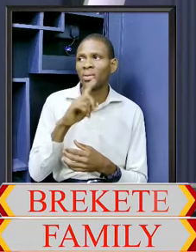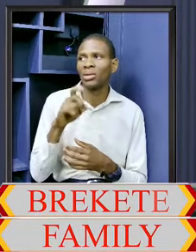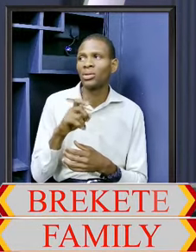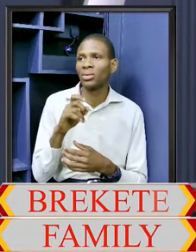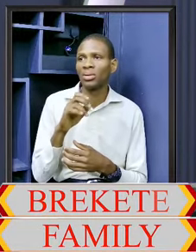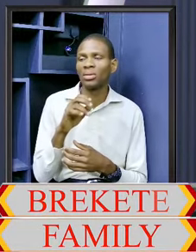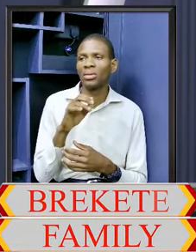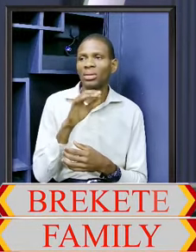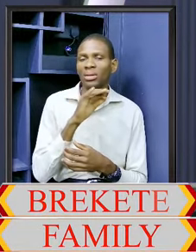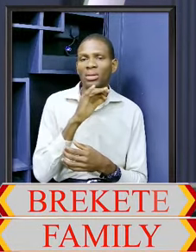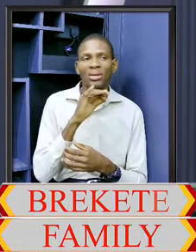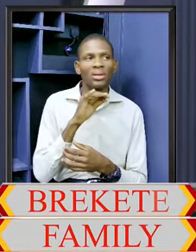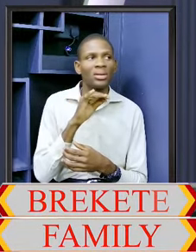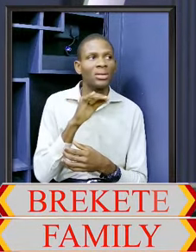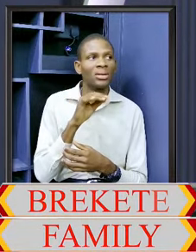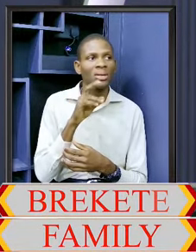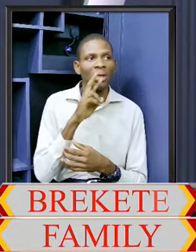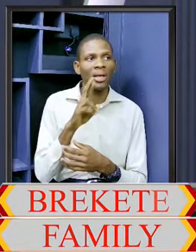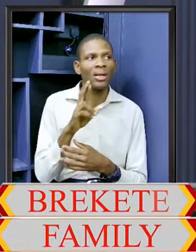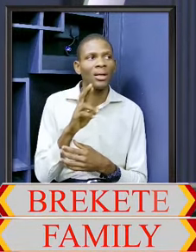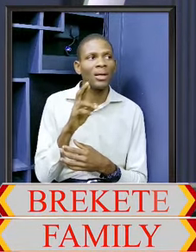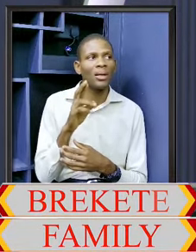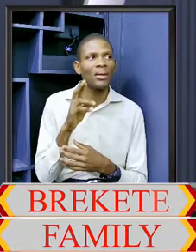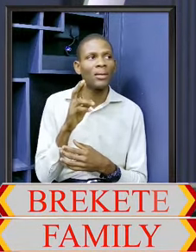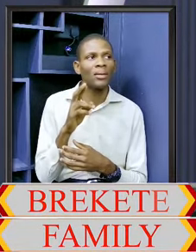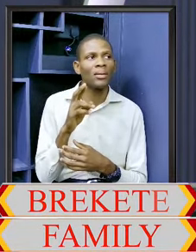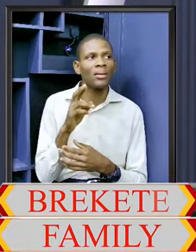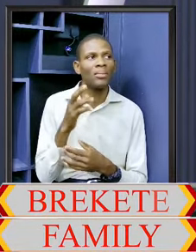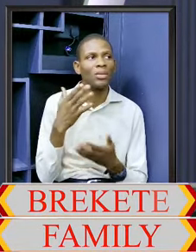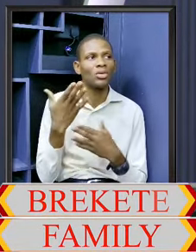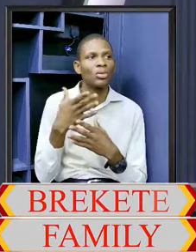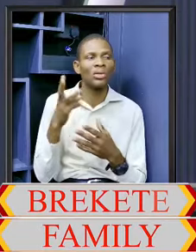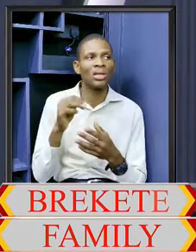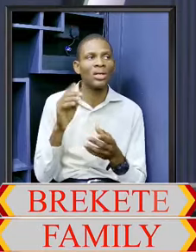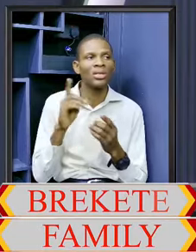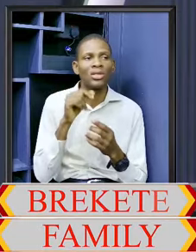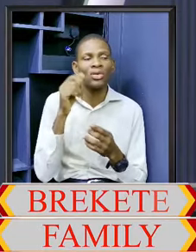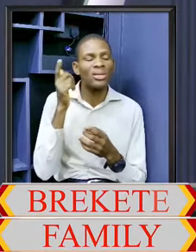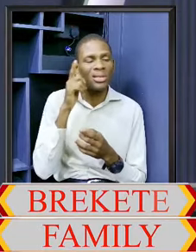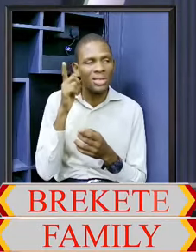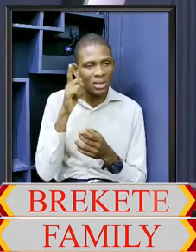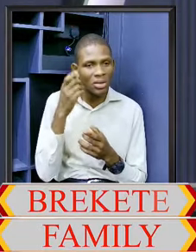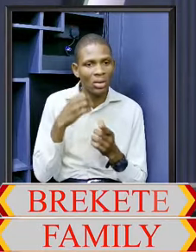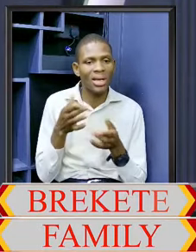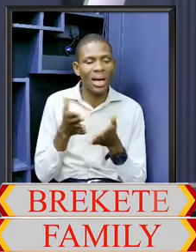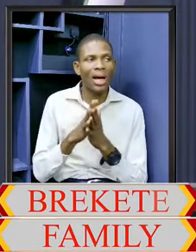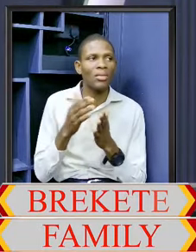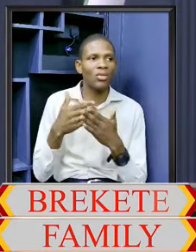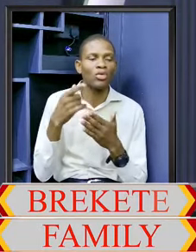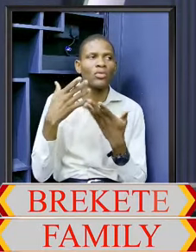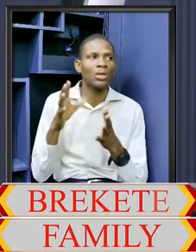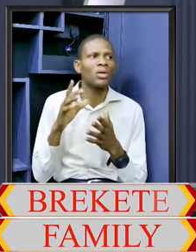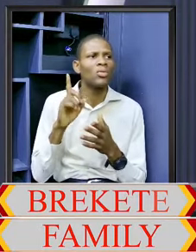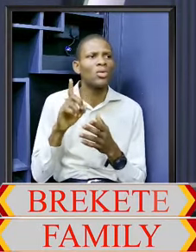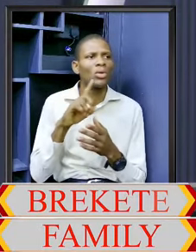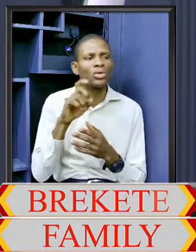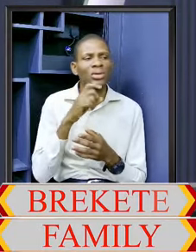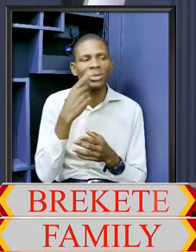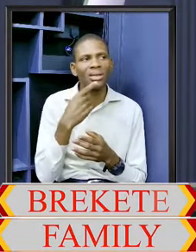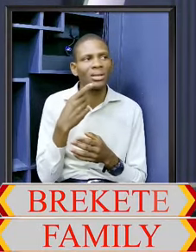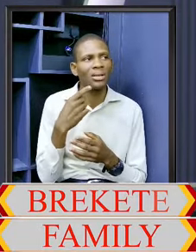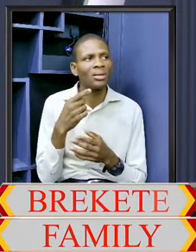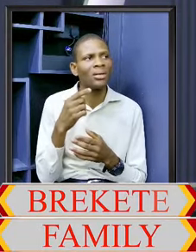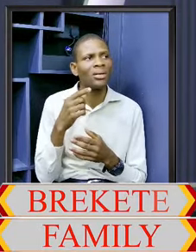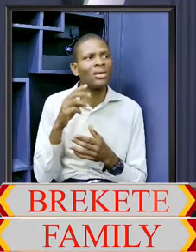questions where they maybe some of them no listen or they ask some before you finish your talk. Okay. One of them first talk